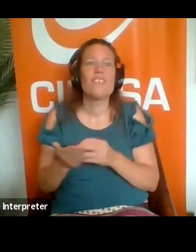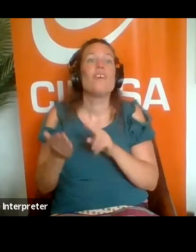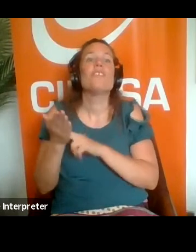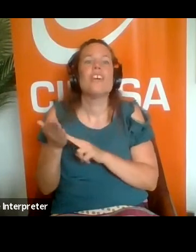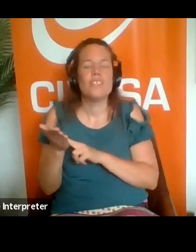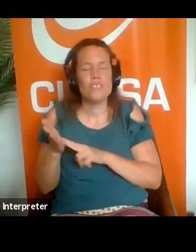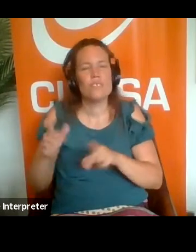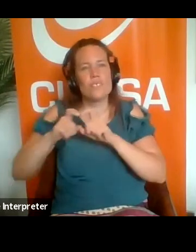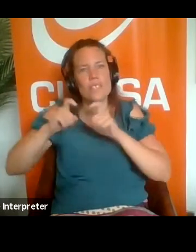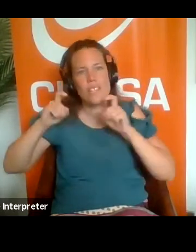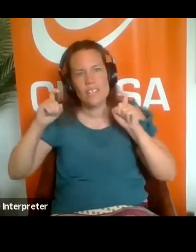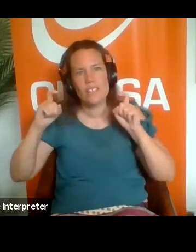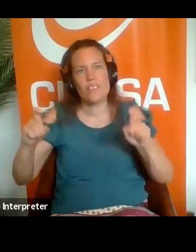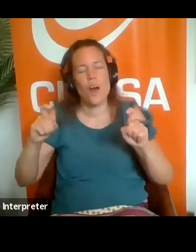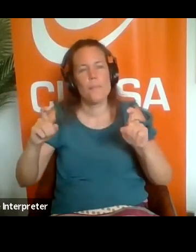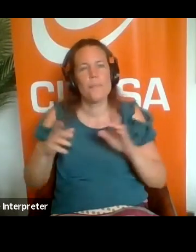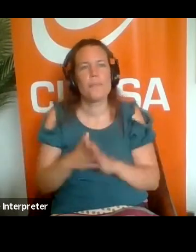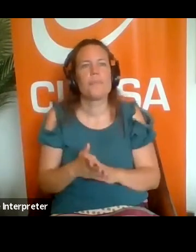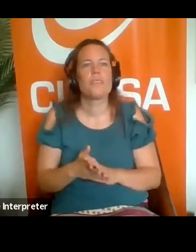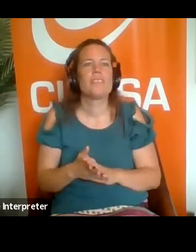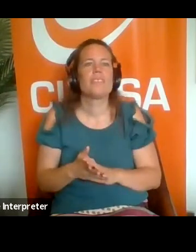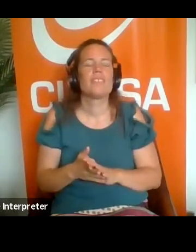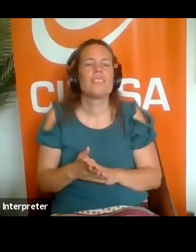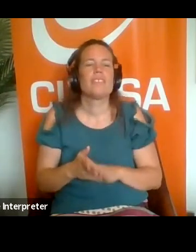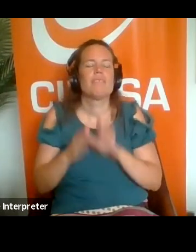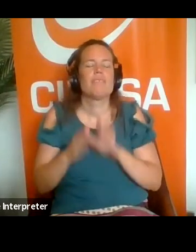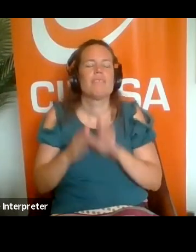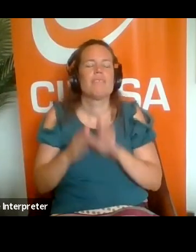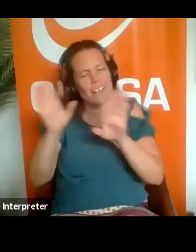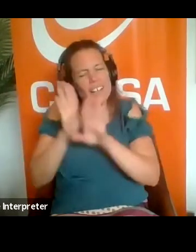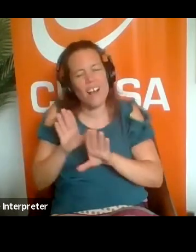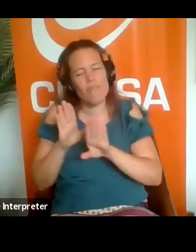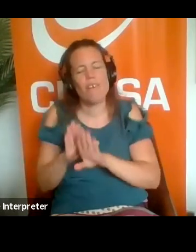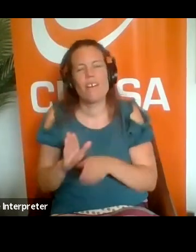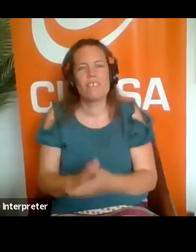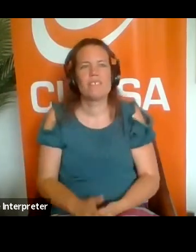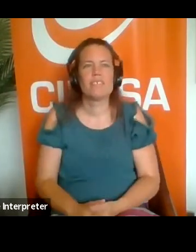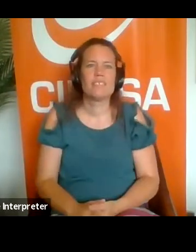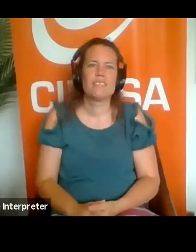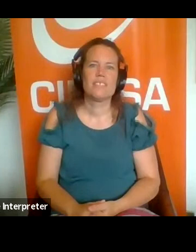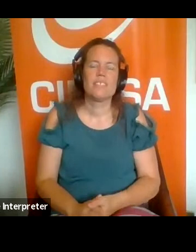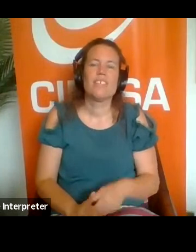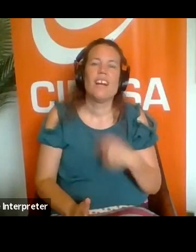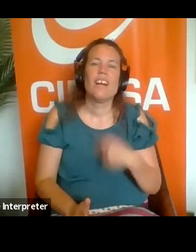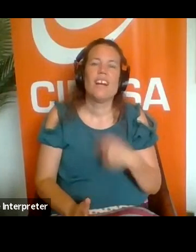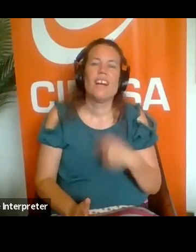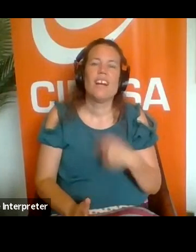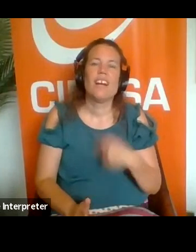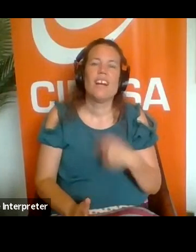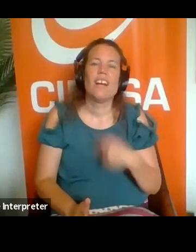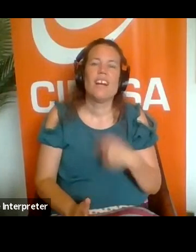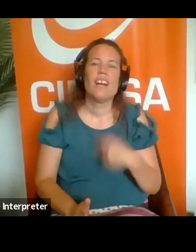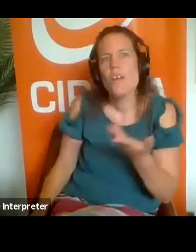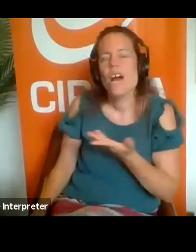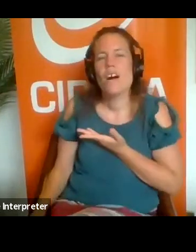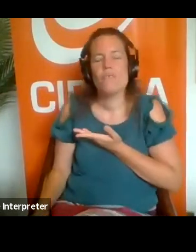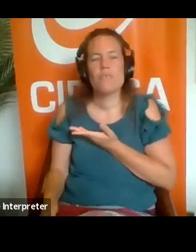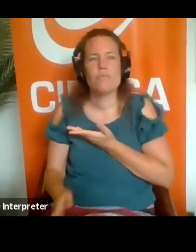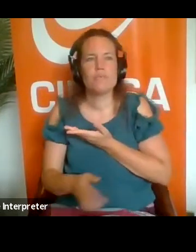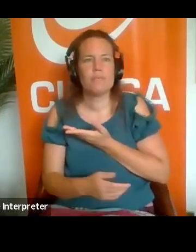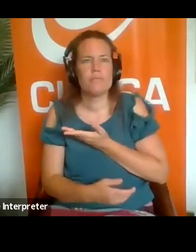intelligence as a cover. I think that if we are going to have any headway, we are going to